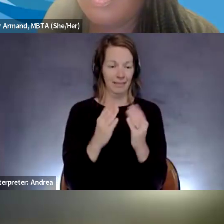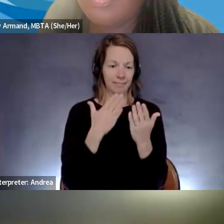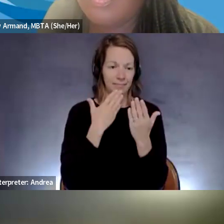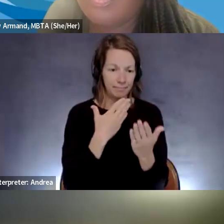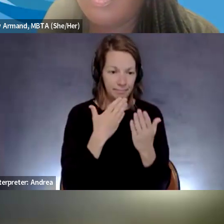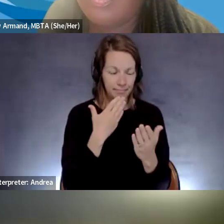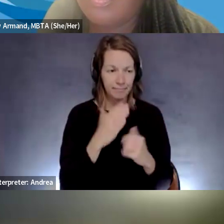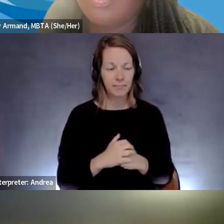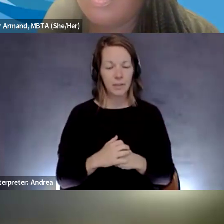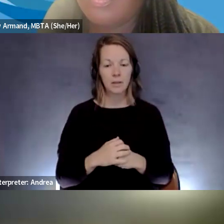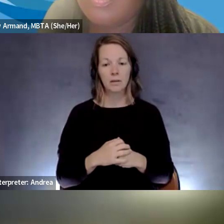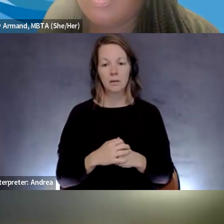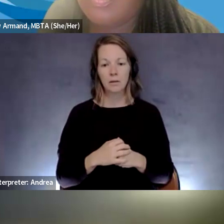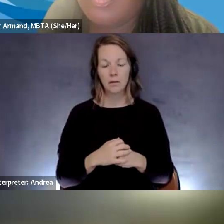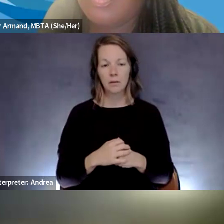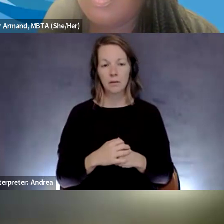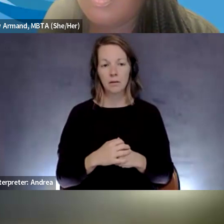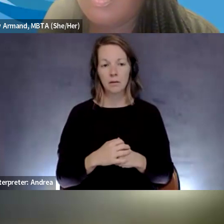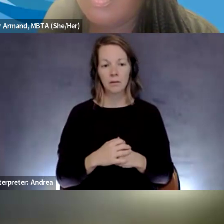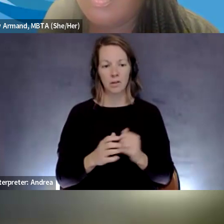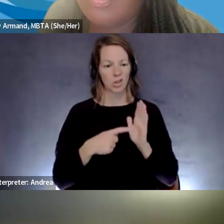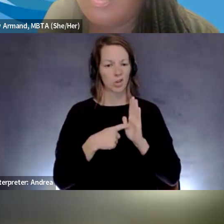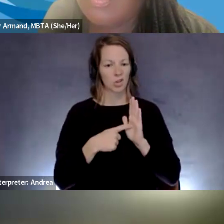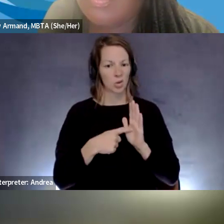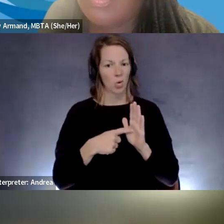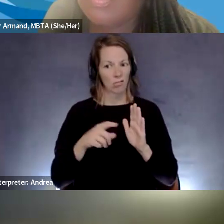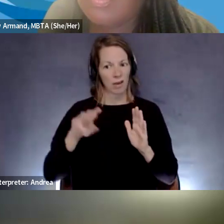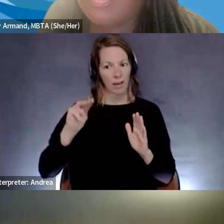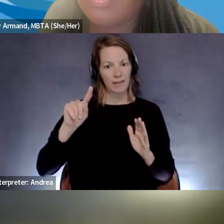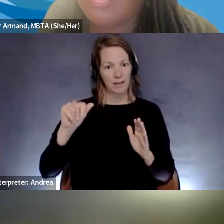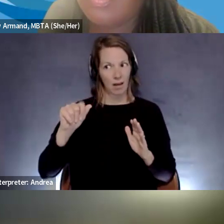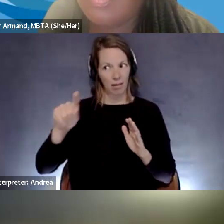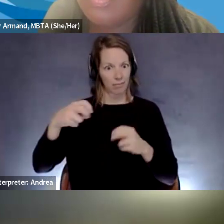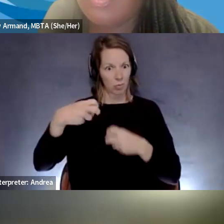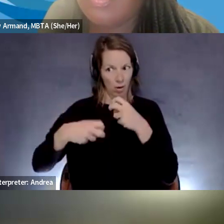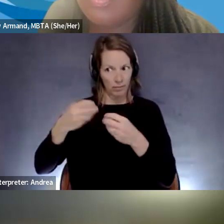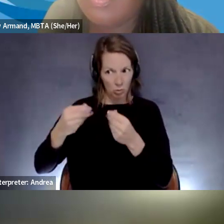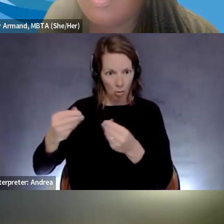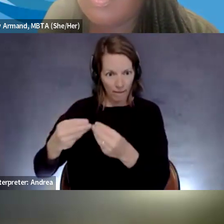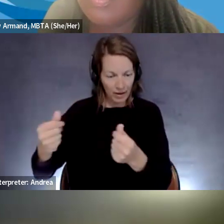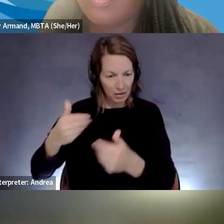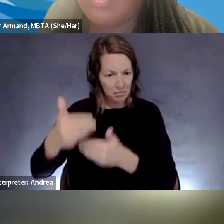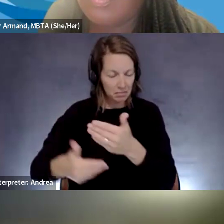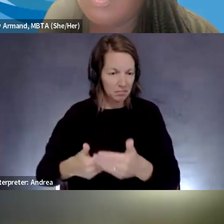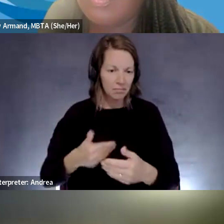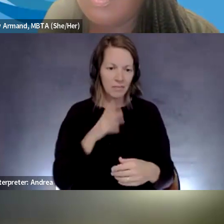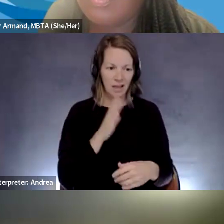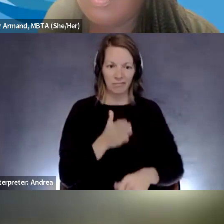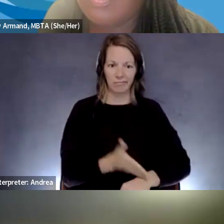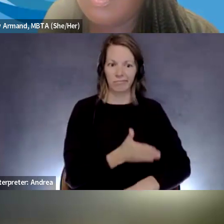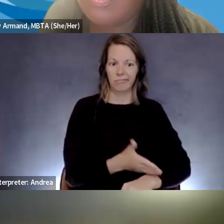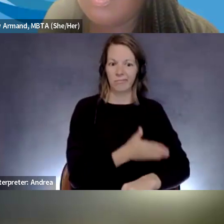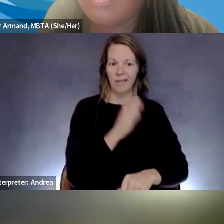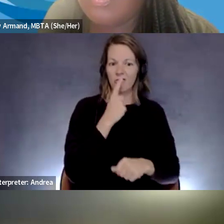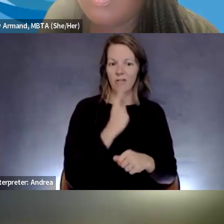the showing the culture of problem solving that the T seems to be moving towards, improving the maintenance of the red line. We're